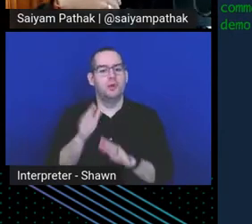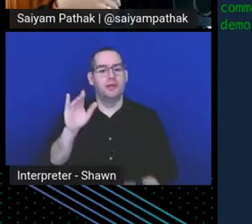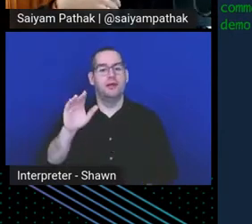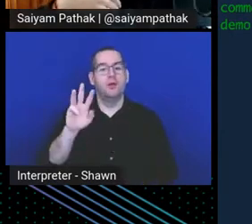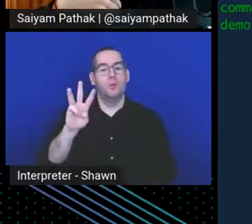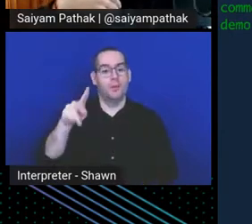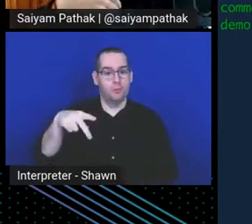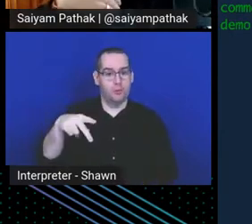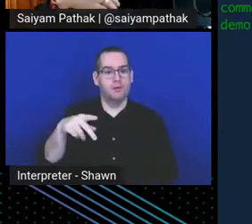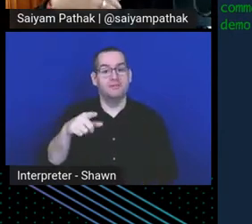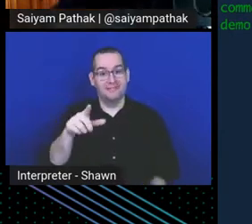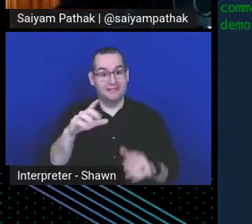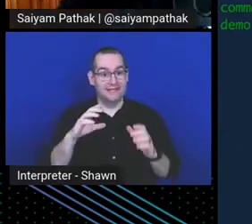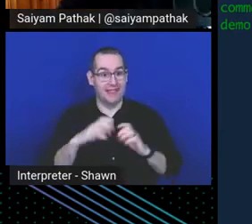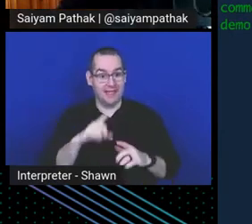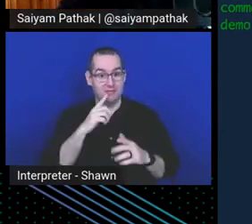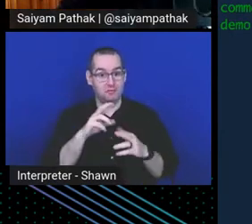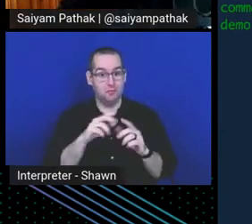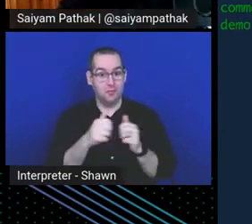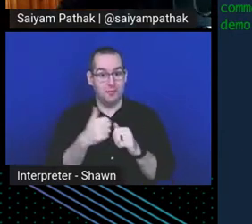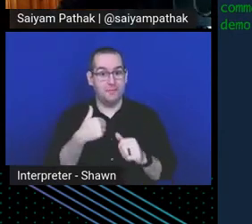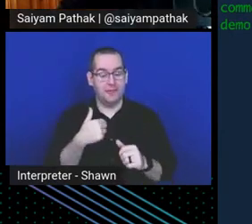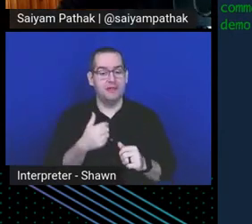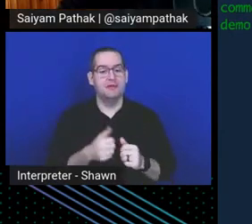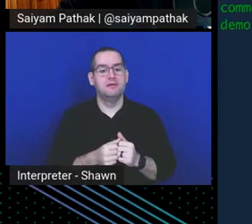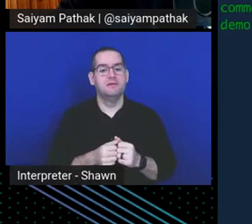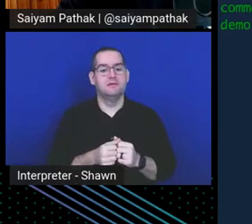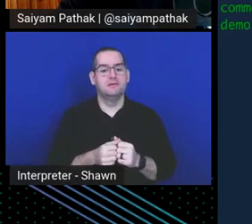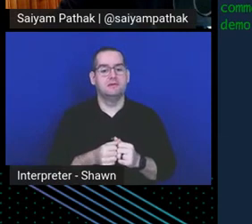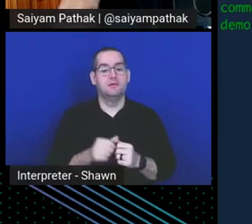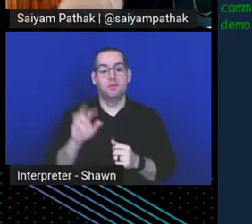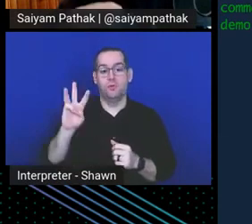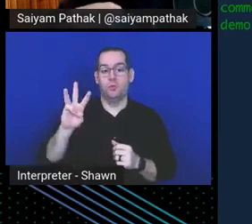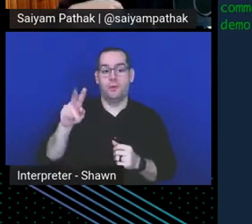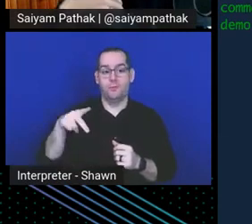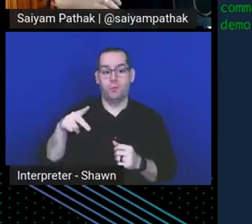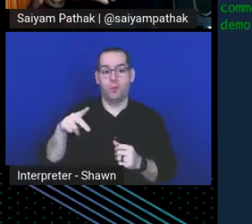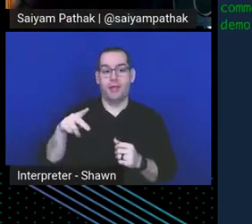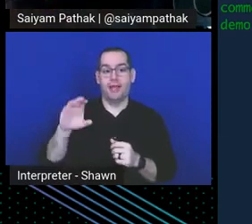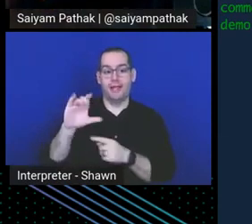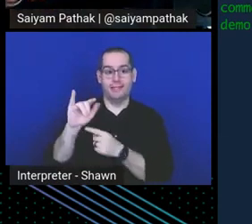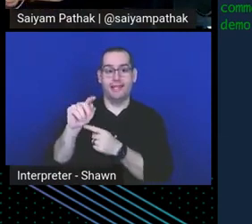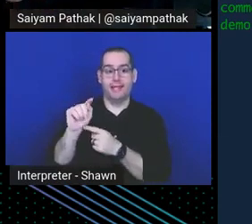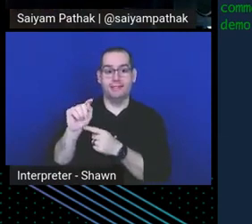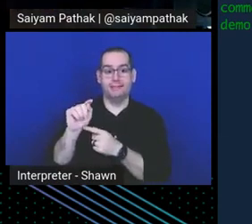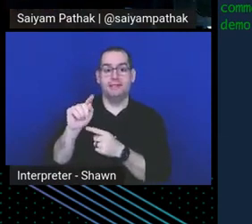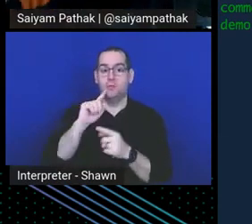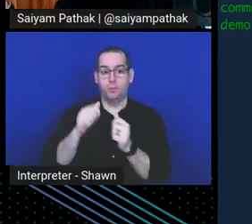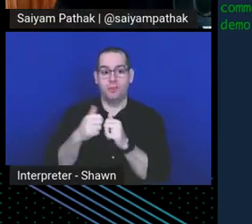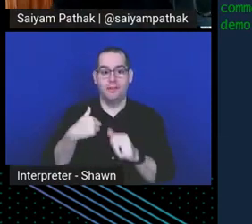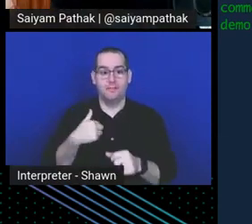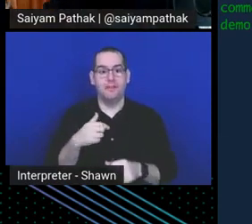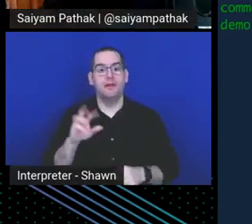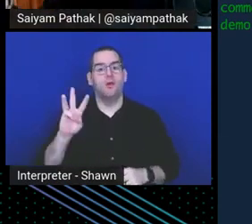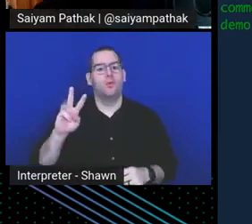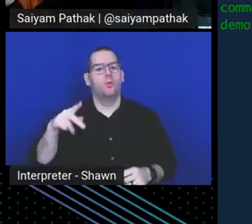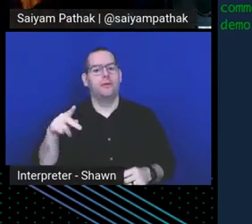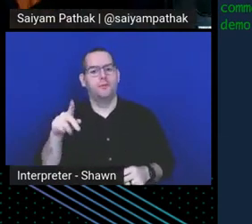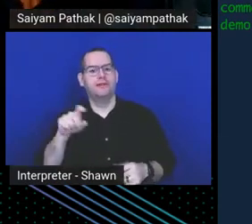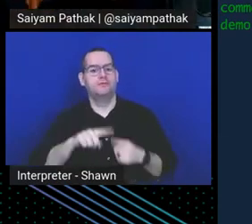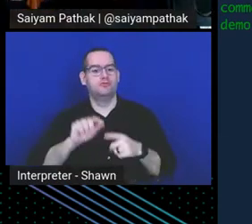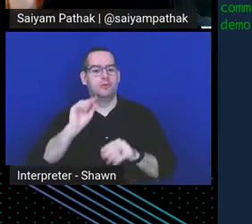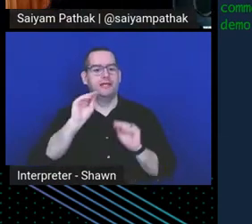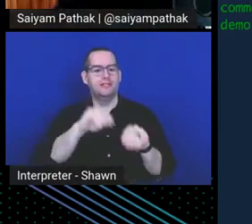client is there with me. So try to understand that the Waypoint client is with me. Waypoint server we need to install on